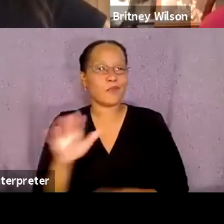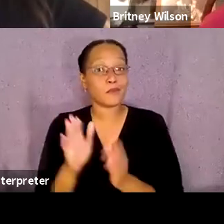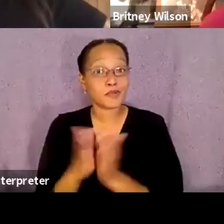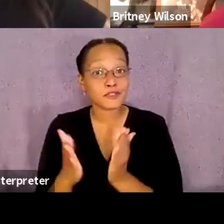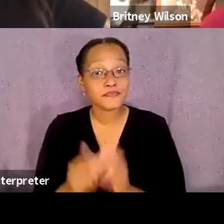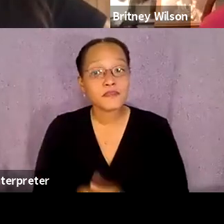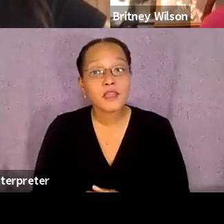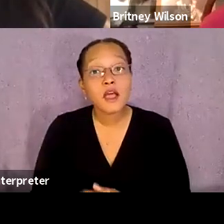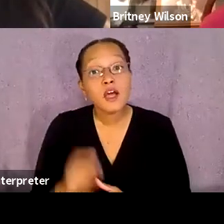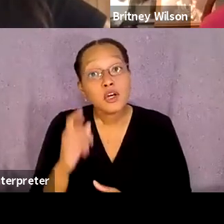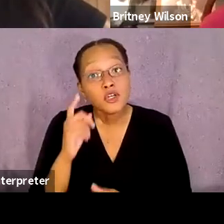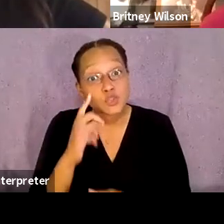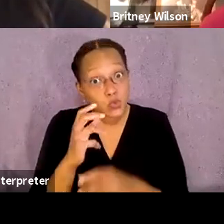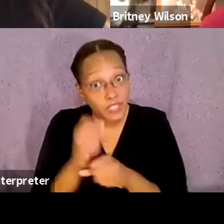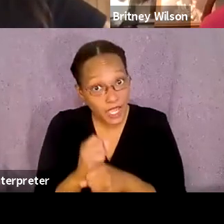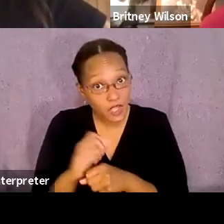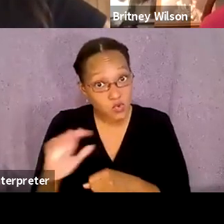book, you have to email me,